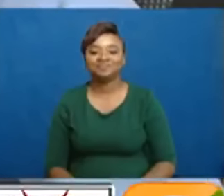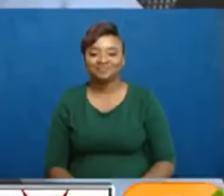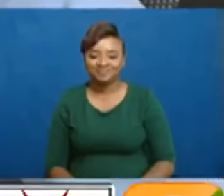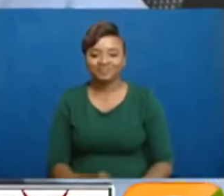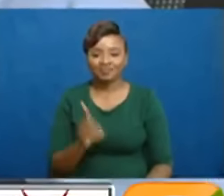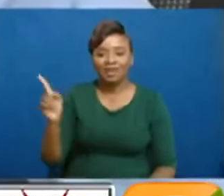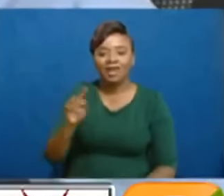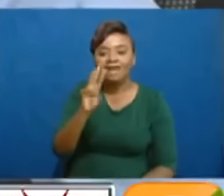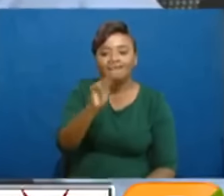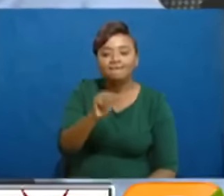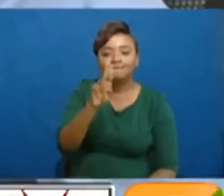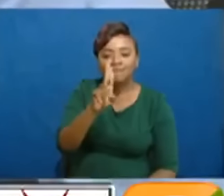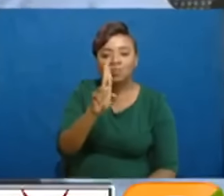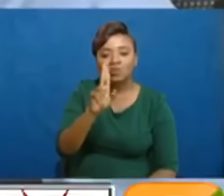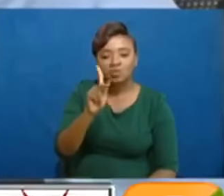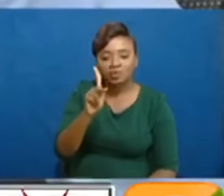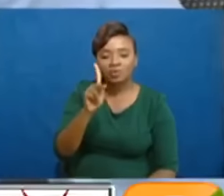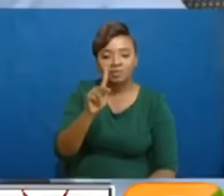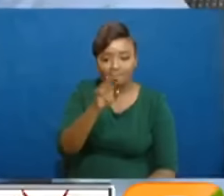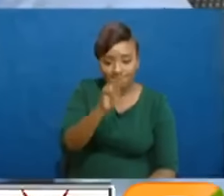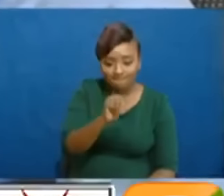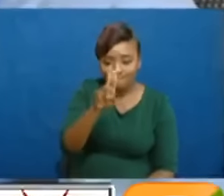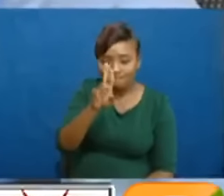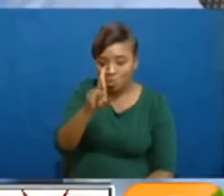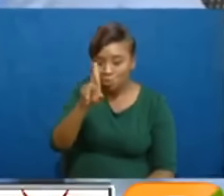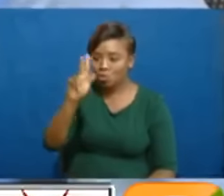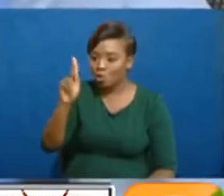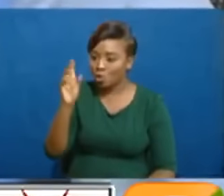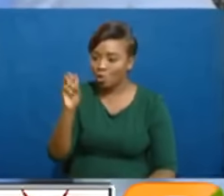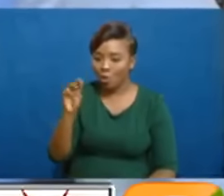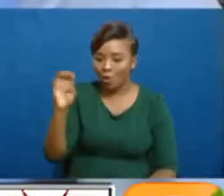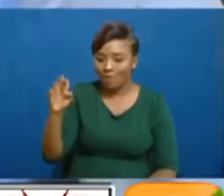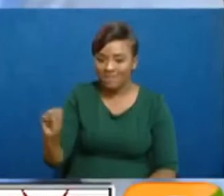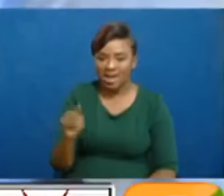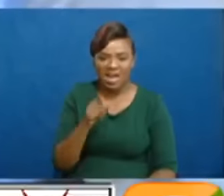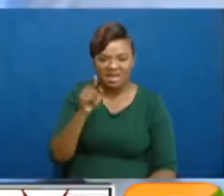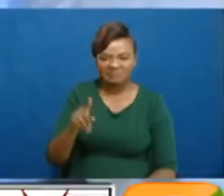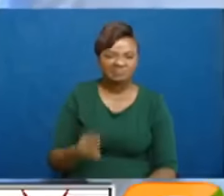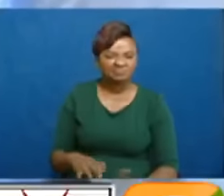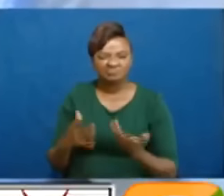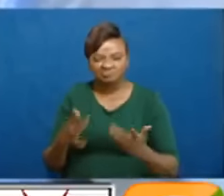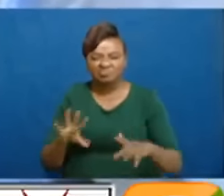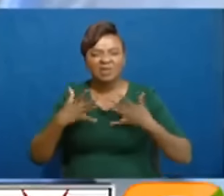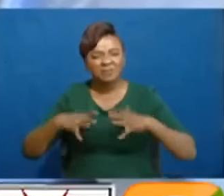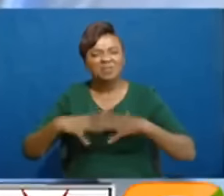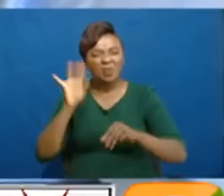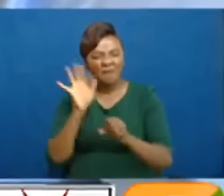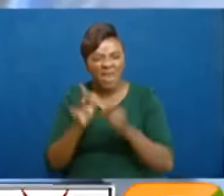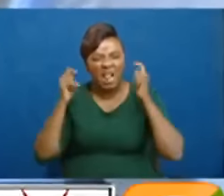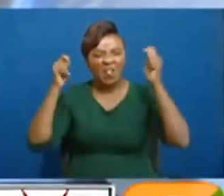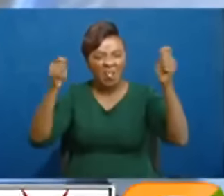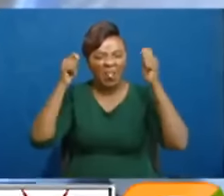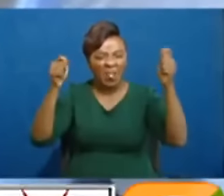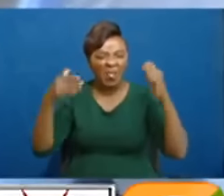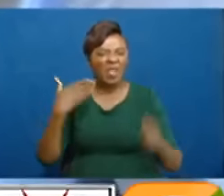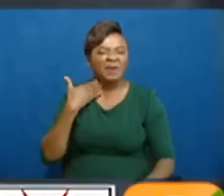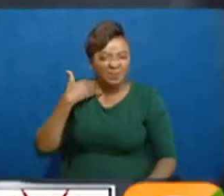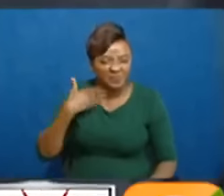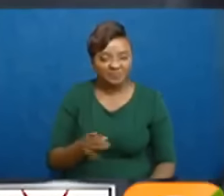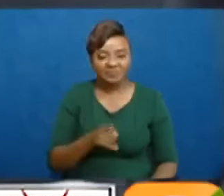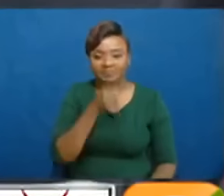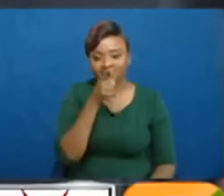Onesmus Kipchumba Murkomen was the undisputed poster boy of the grievances of the thousands of protesters angered for